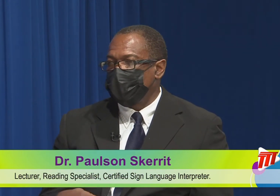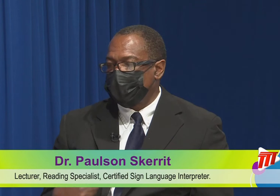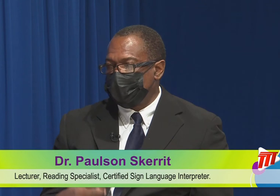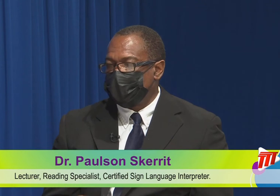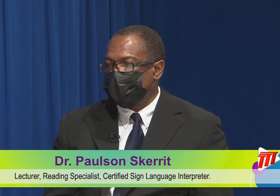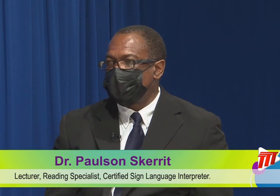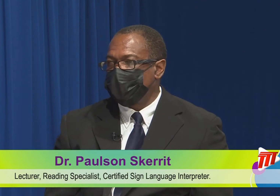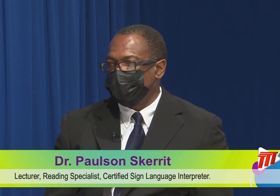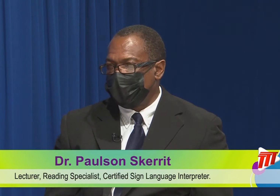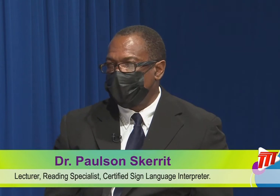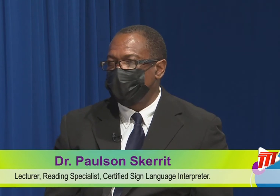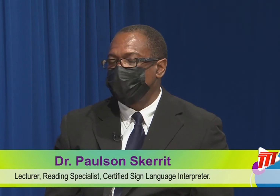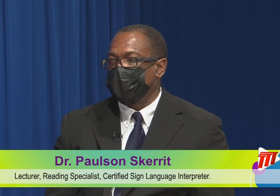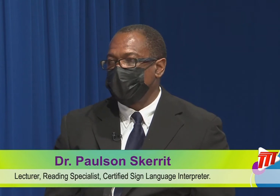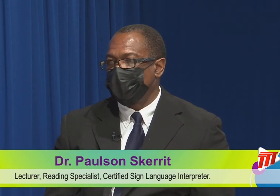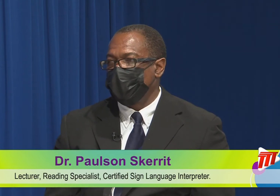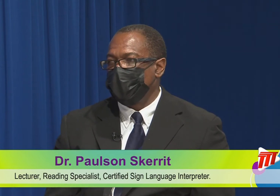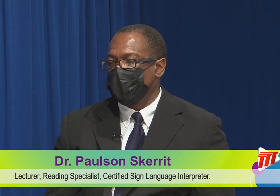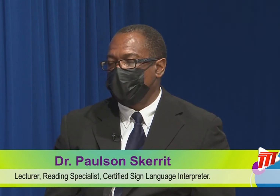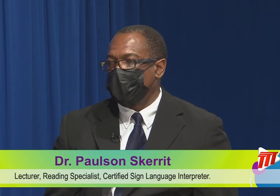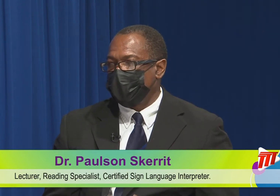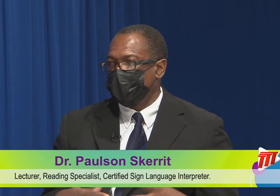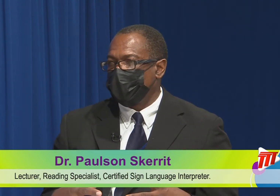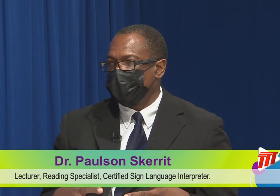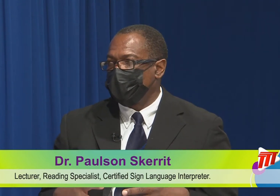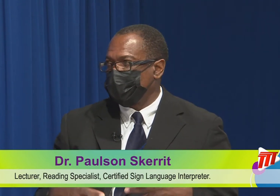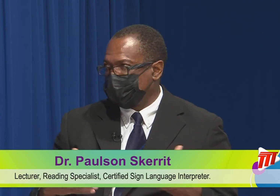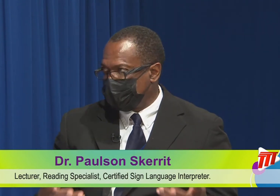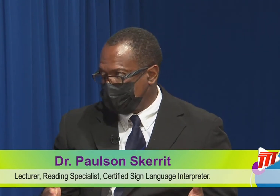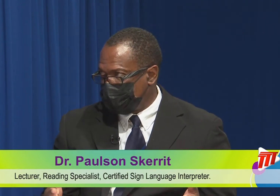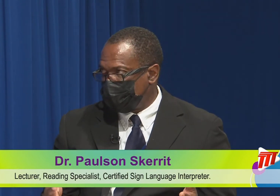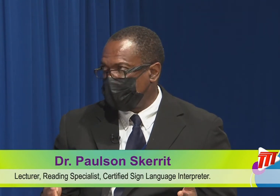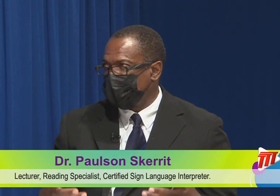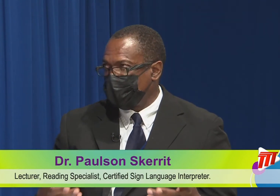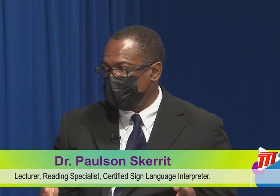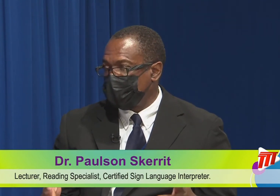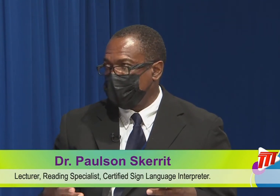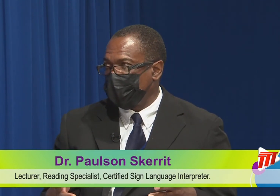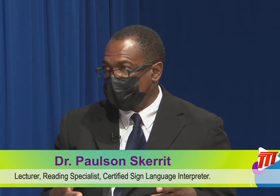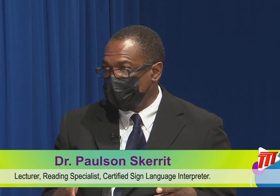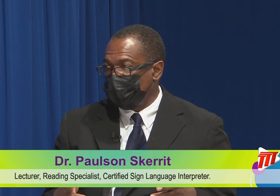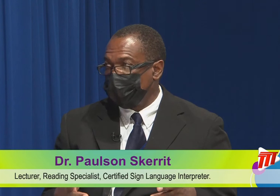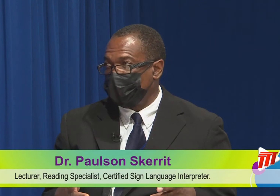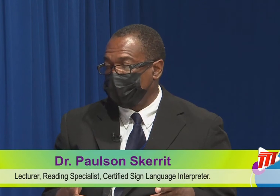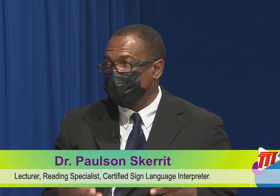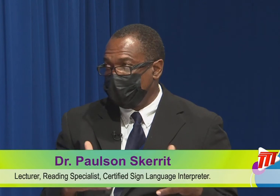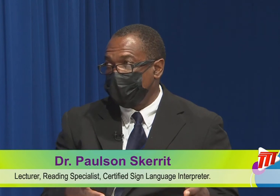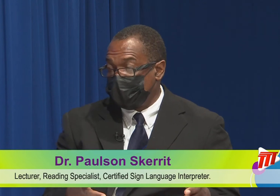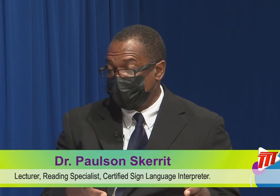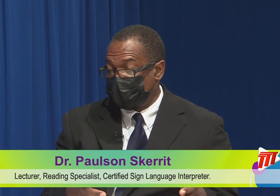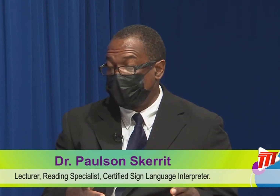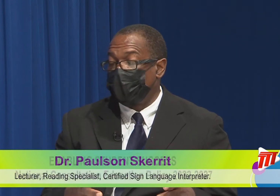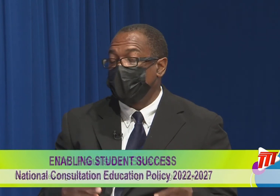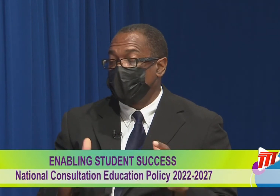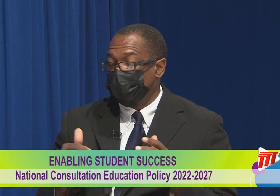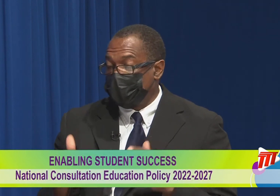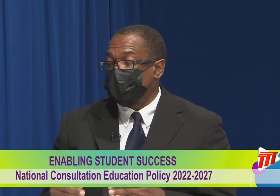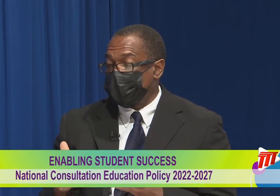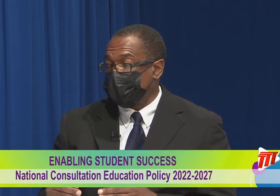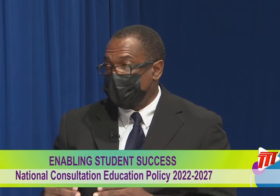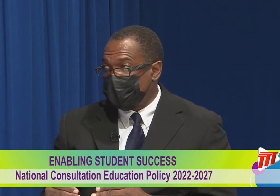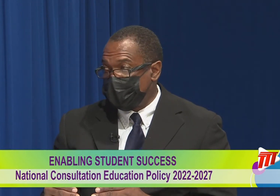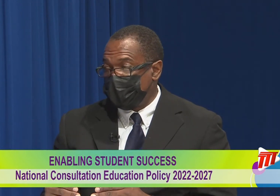So student success has to be defined by your acquiring all those skills and knowledge that allow you to be able to make a